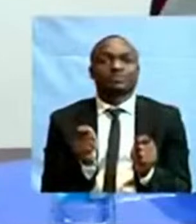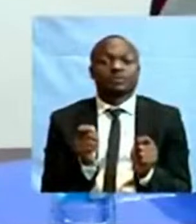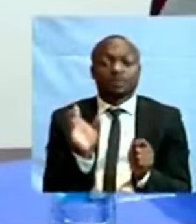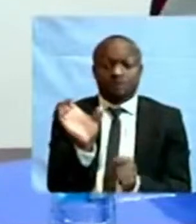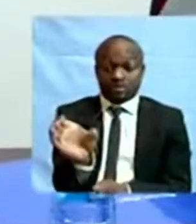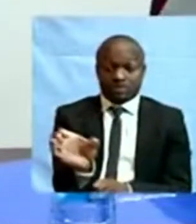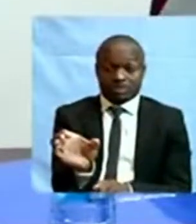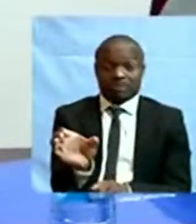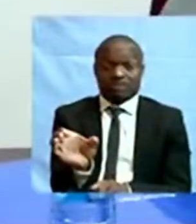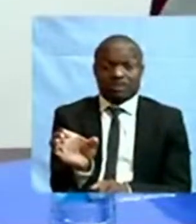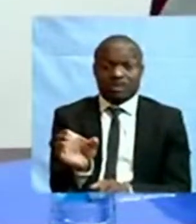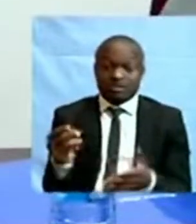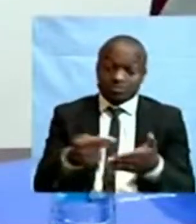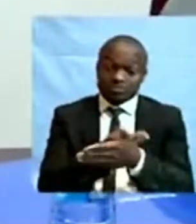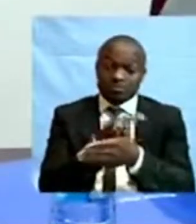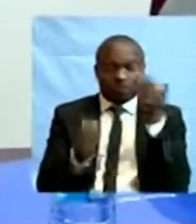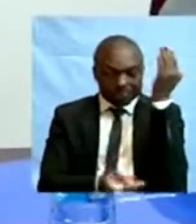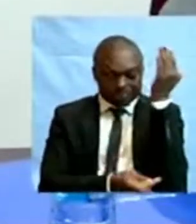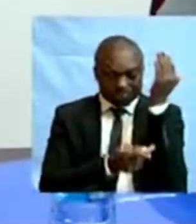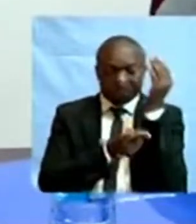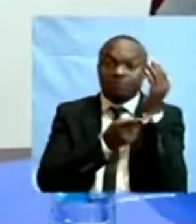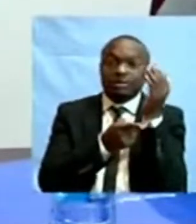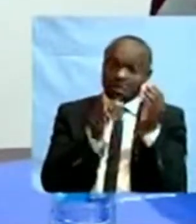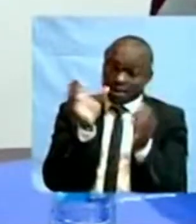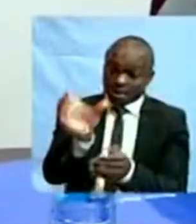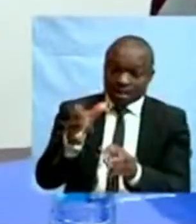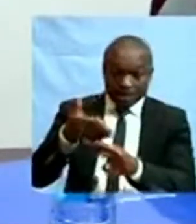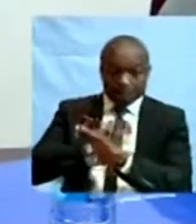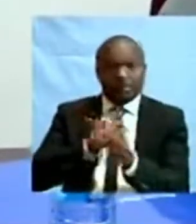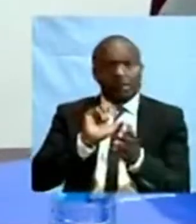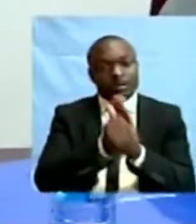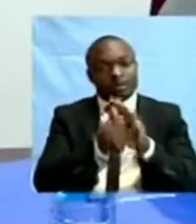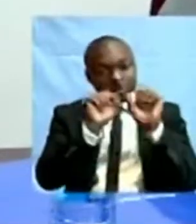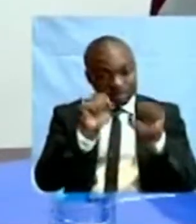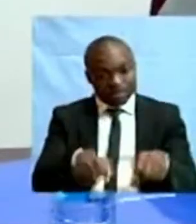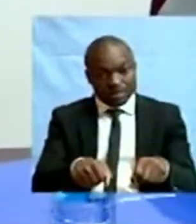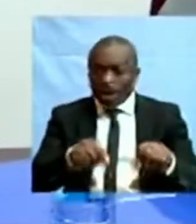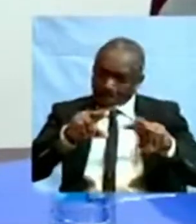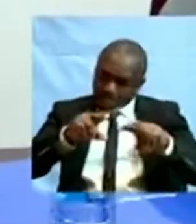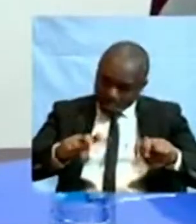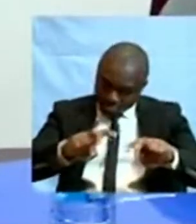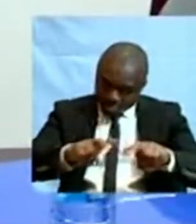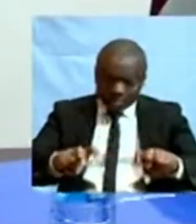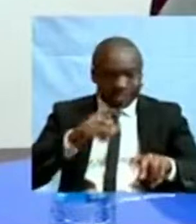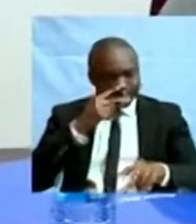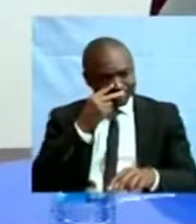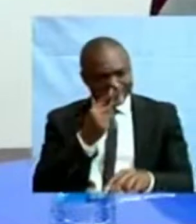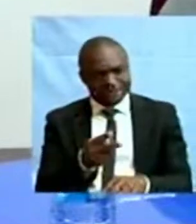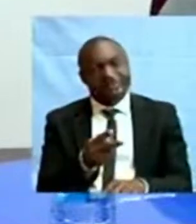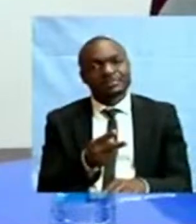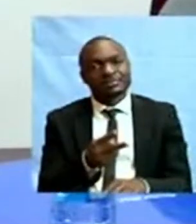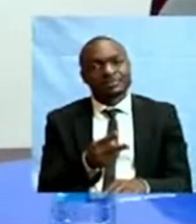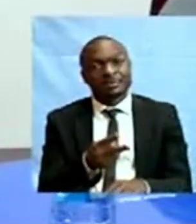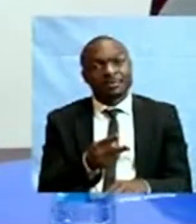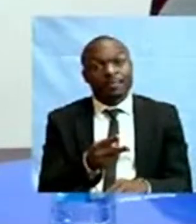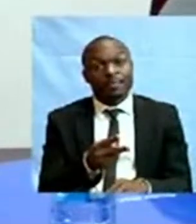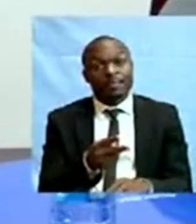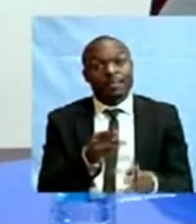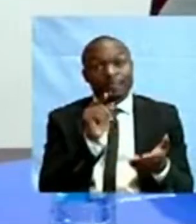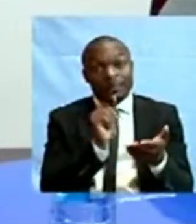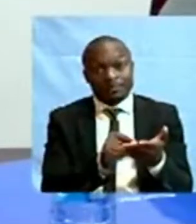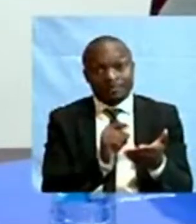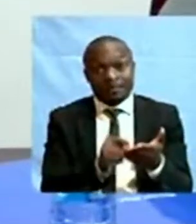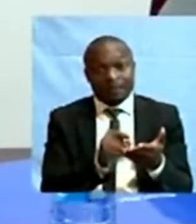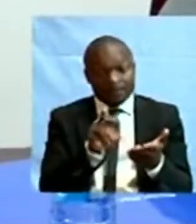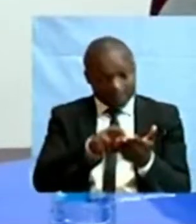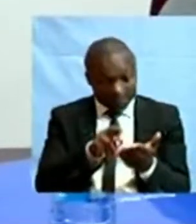sector, so to speak, to new development in the sector. Before in the Act you say you can only, if you're investigating, look at the on-board recording.